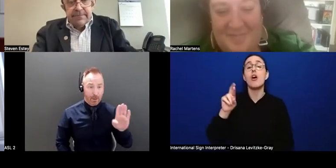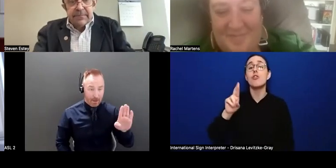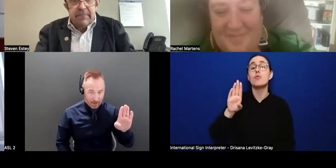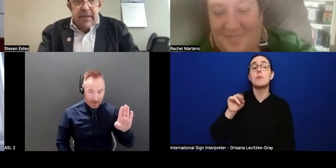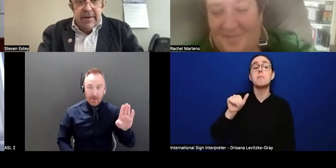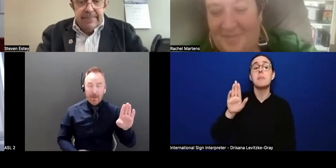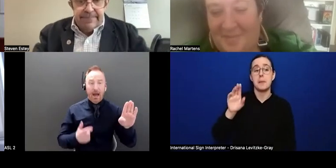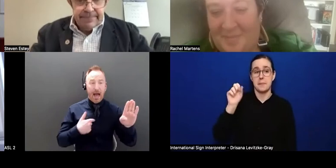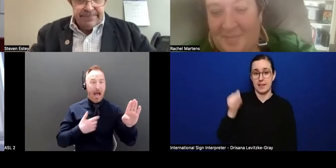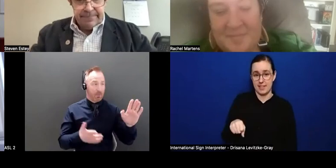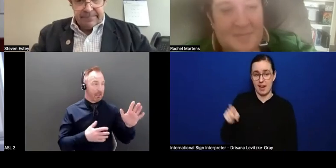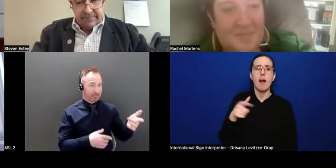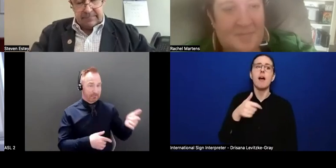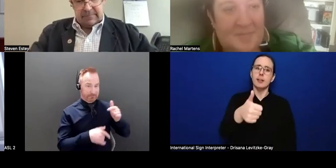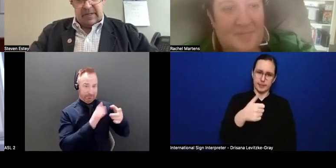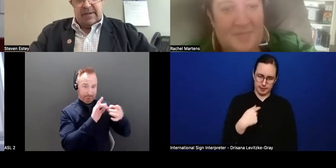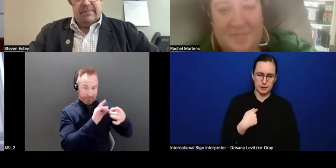first of all, I'd like to thank